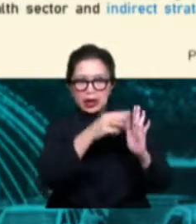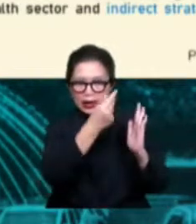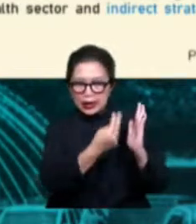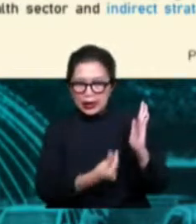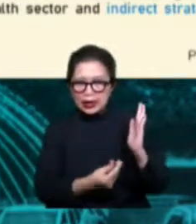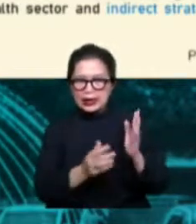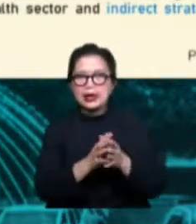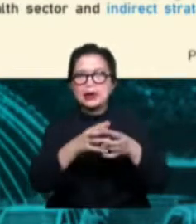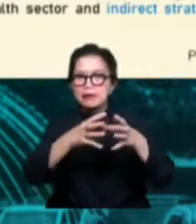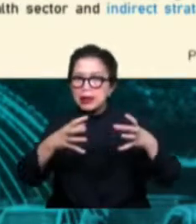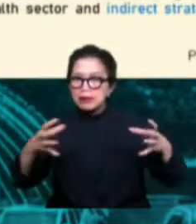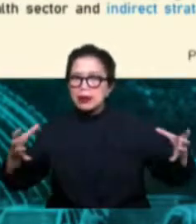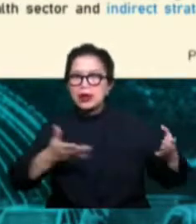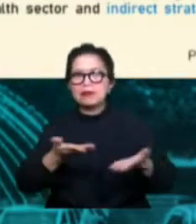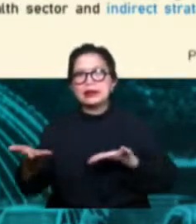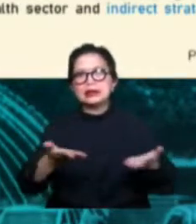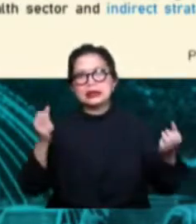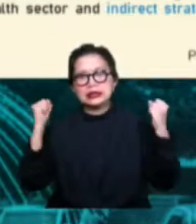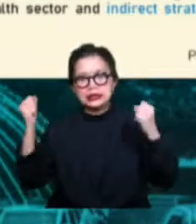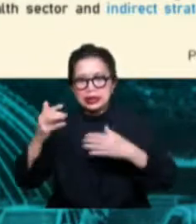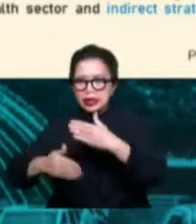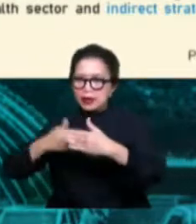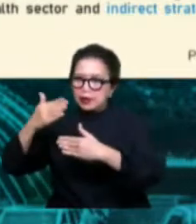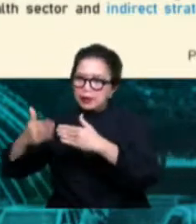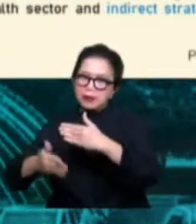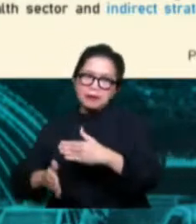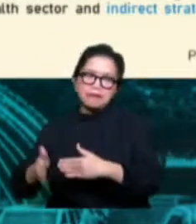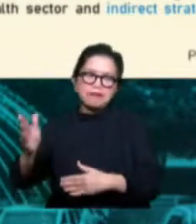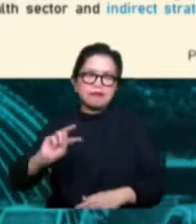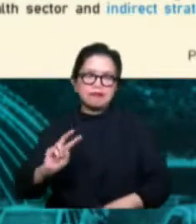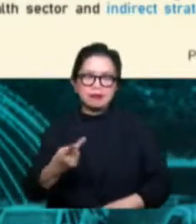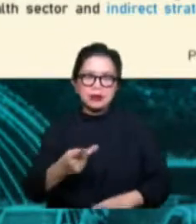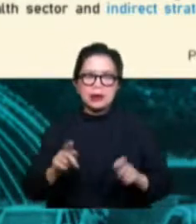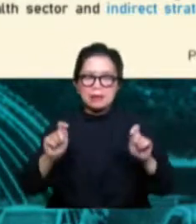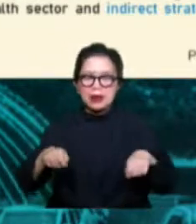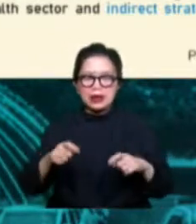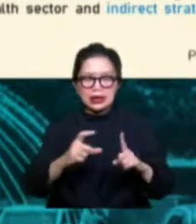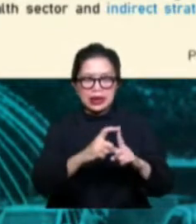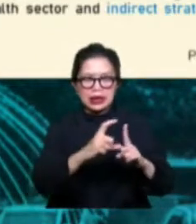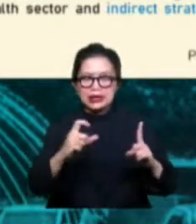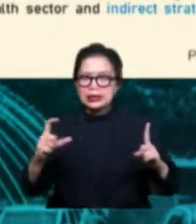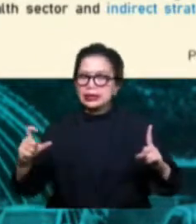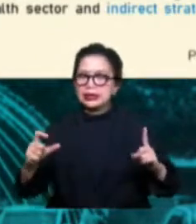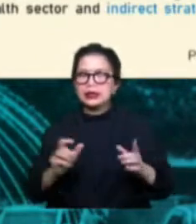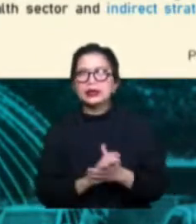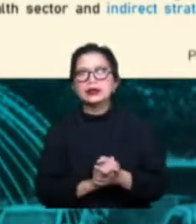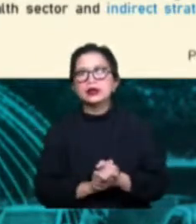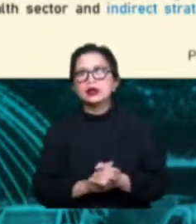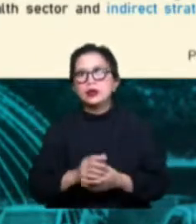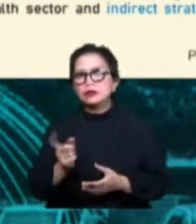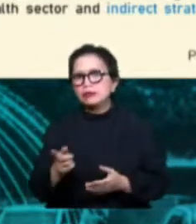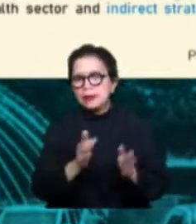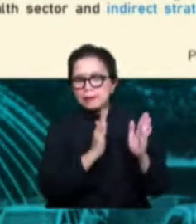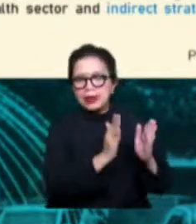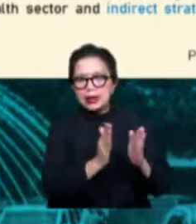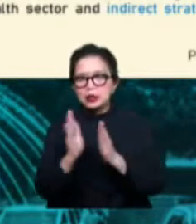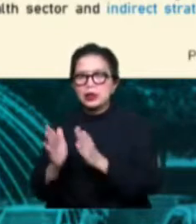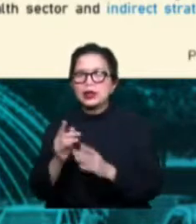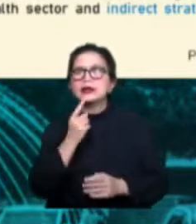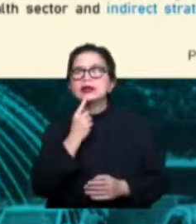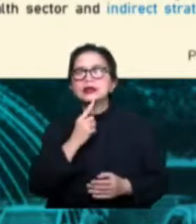digital transformation, disaster risk management, general strategy as a result of